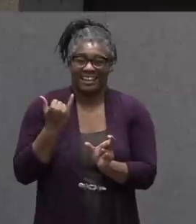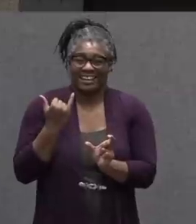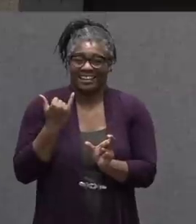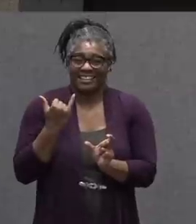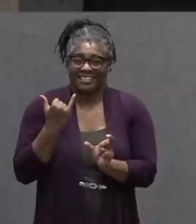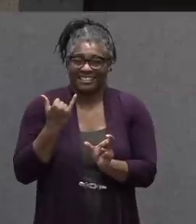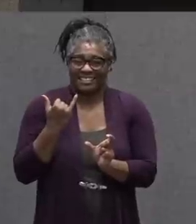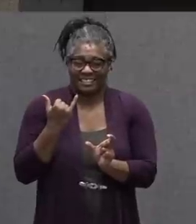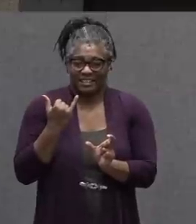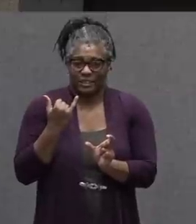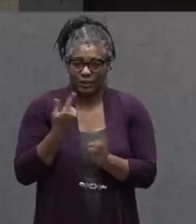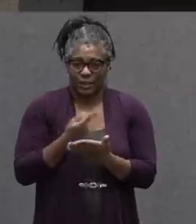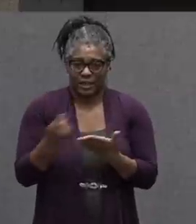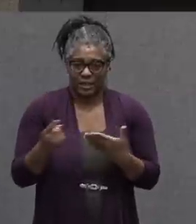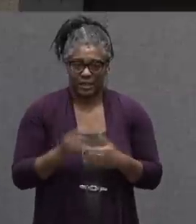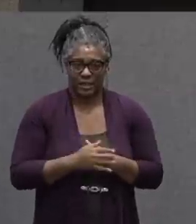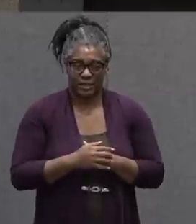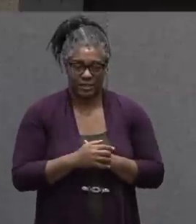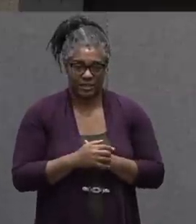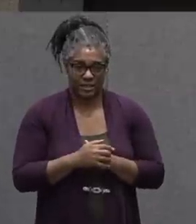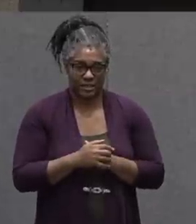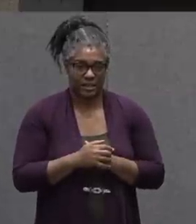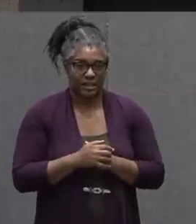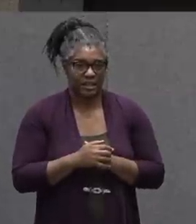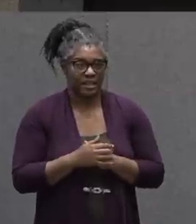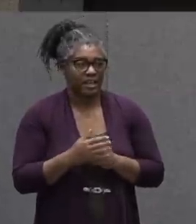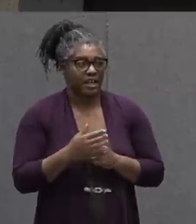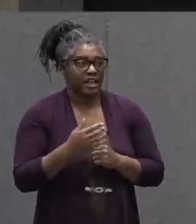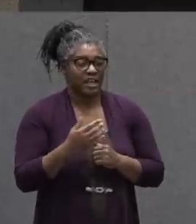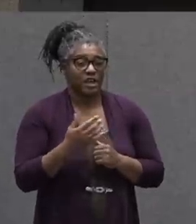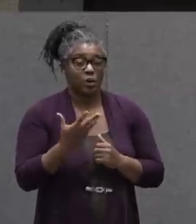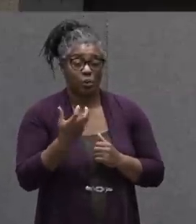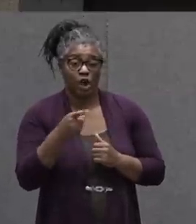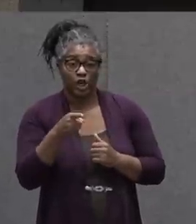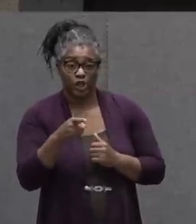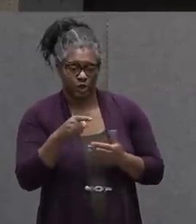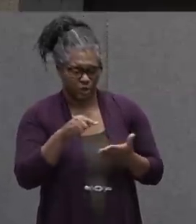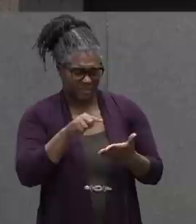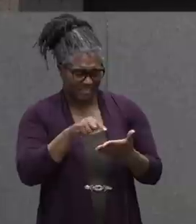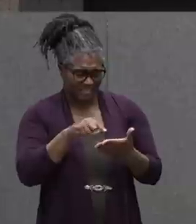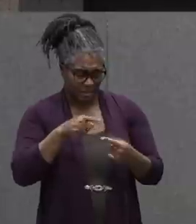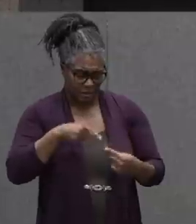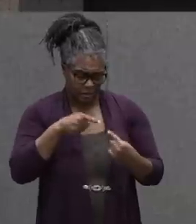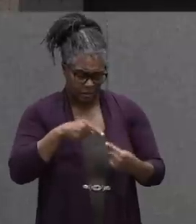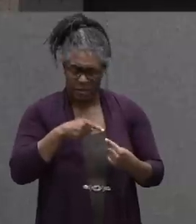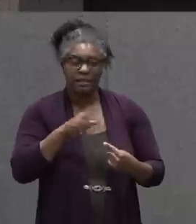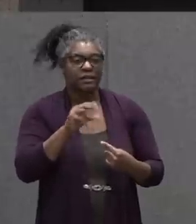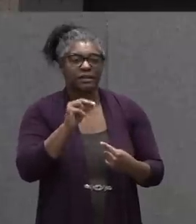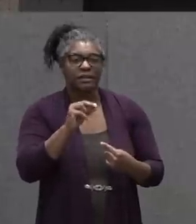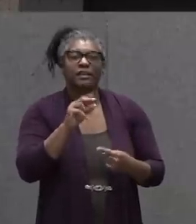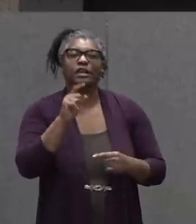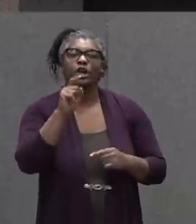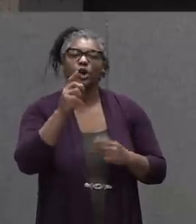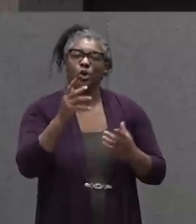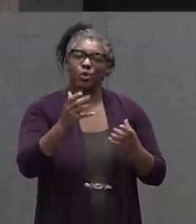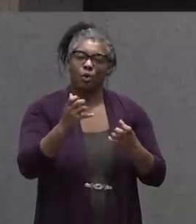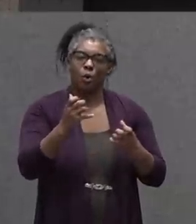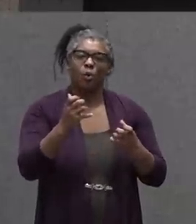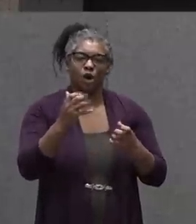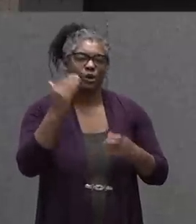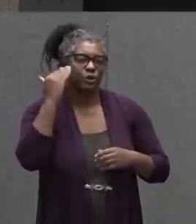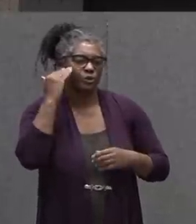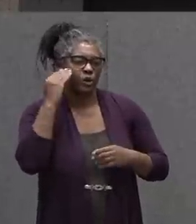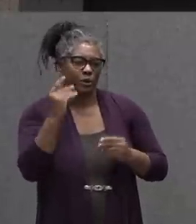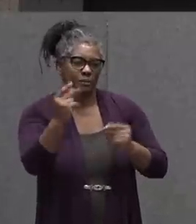them out. We want you to recognize them immediately. So in order for that to happen, we have to practice those words a